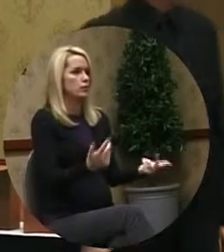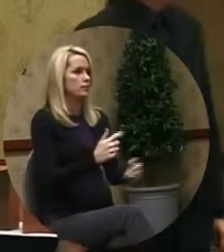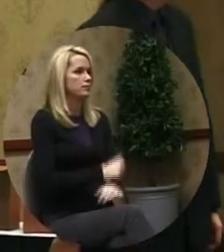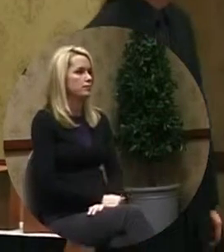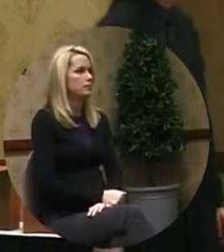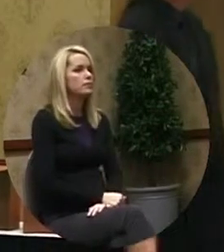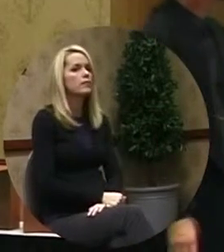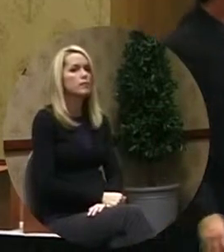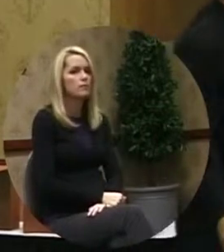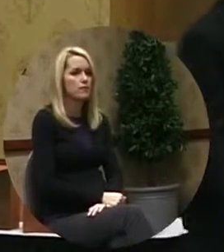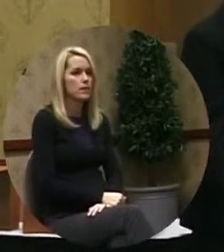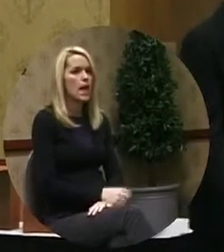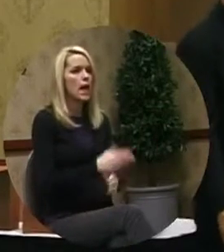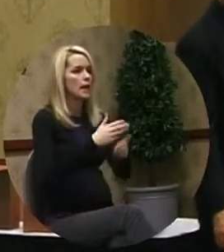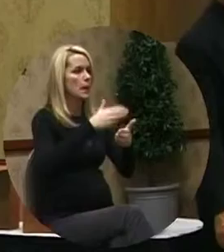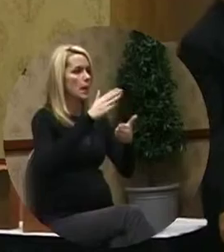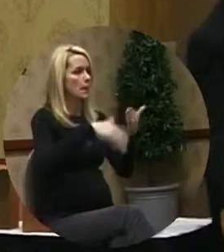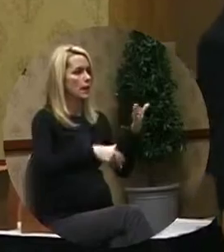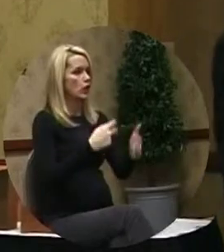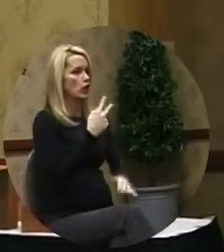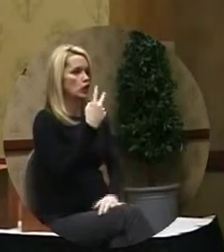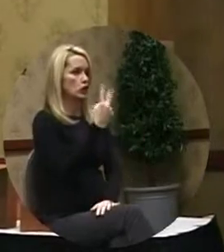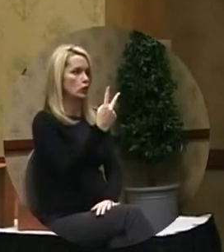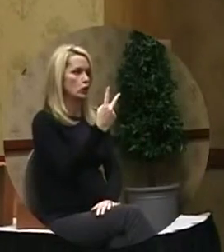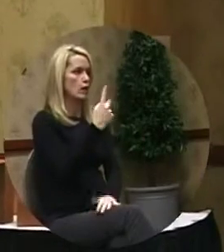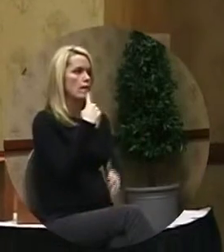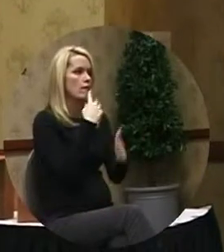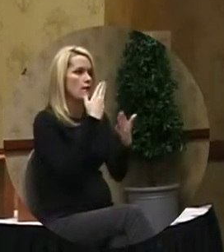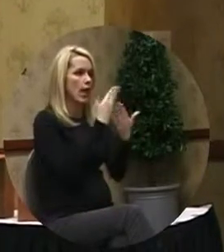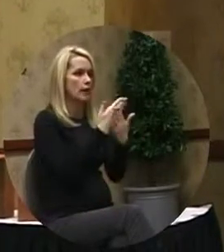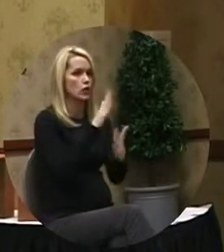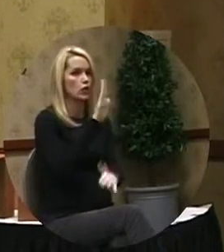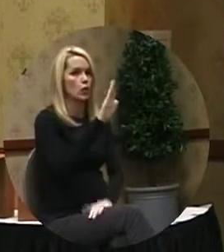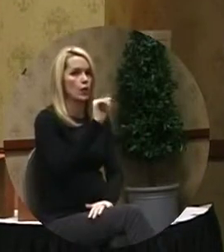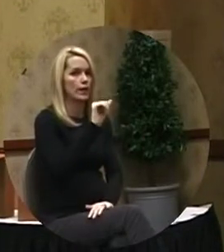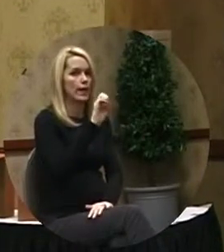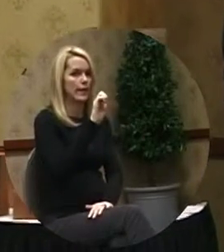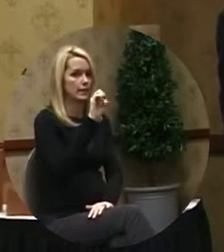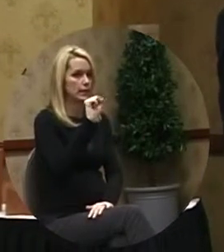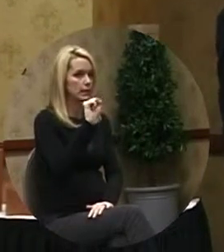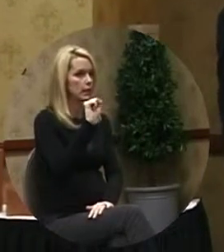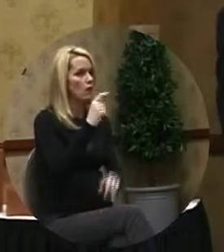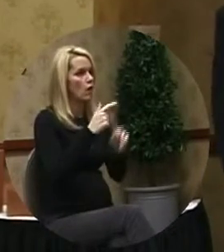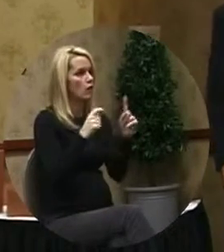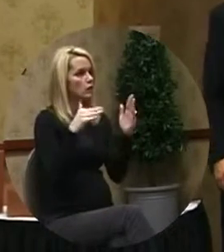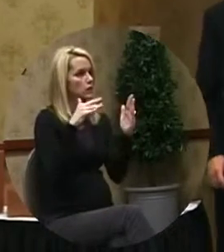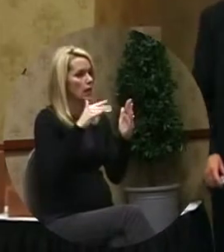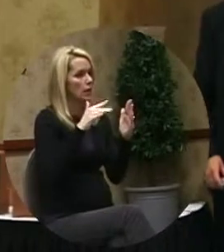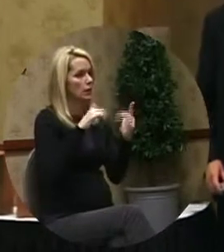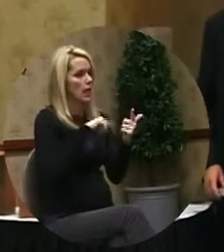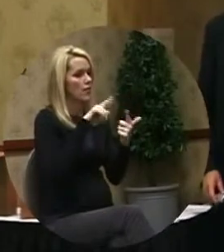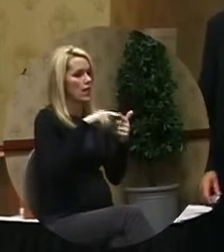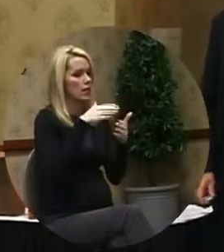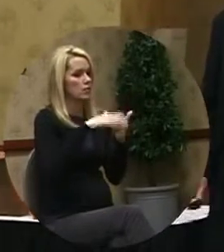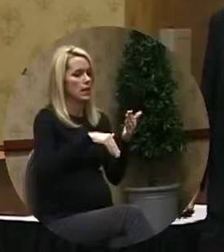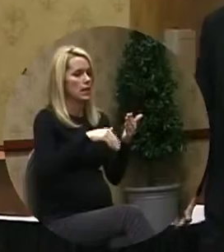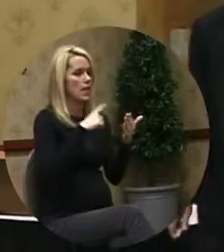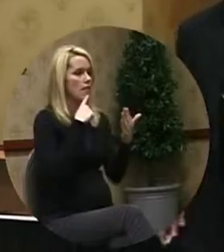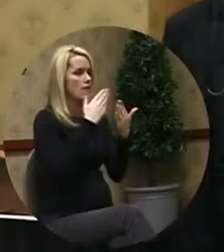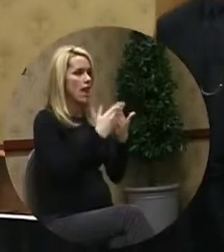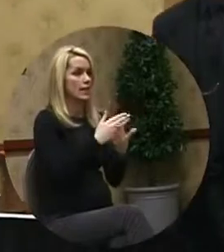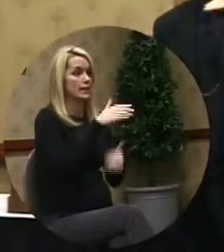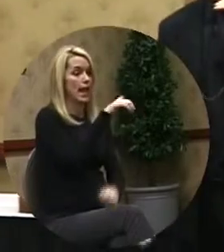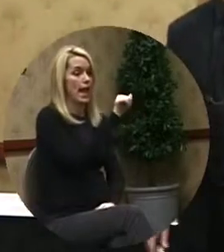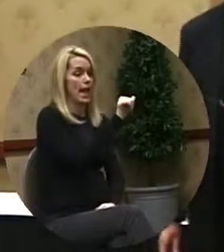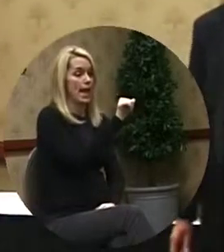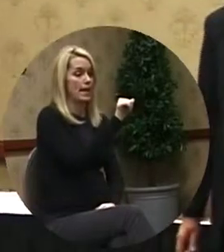What I'd like you to do is complete 2 facts. Take your cases that you had the case studies on and complete the facts,